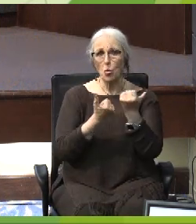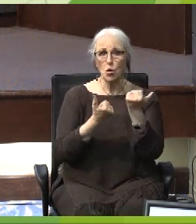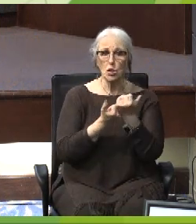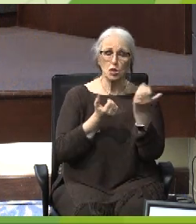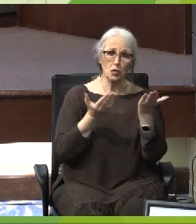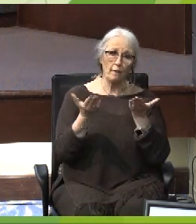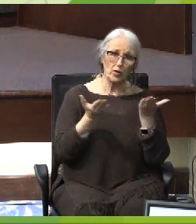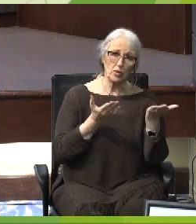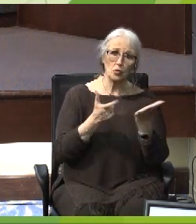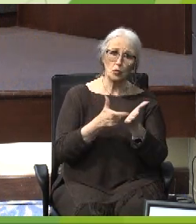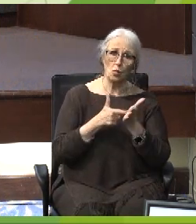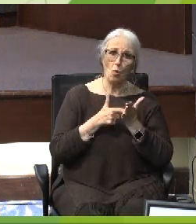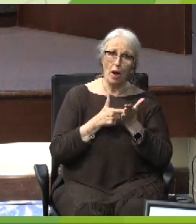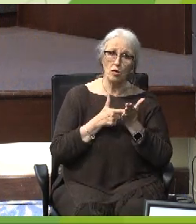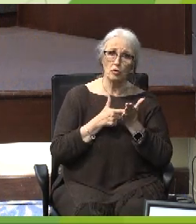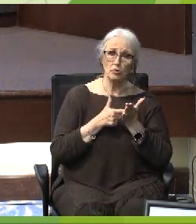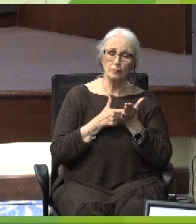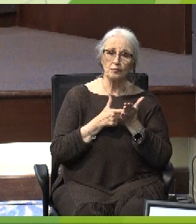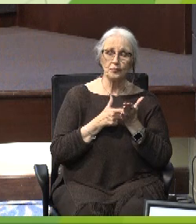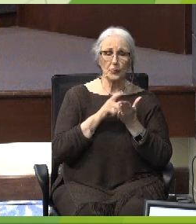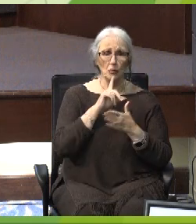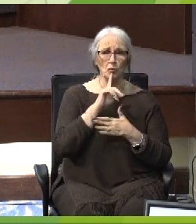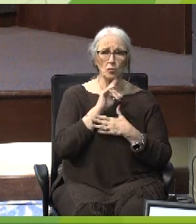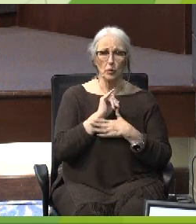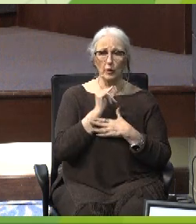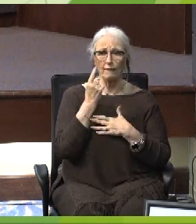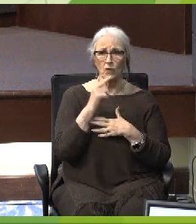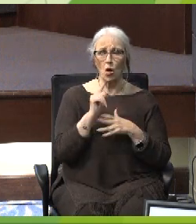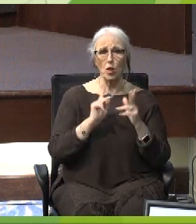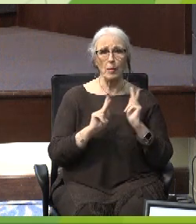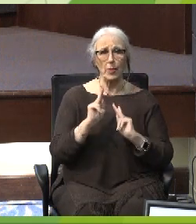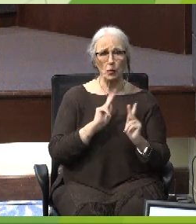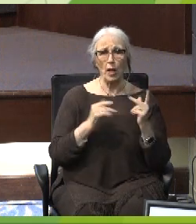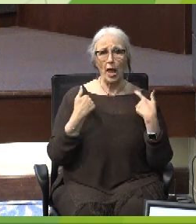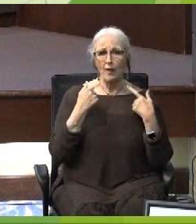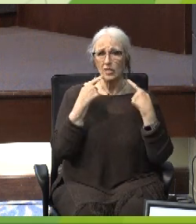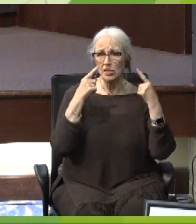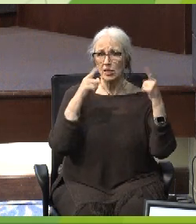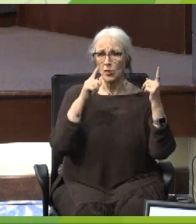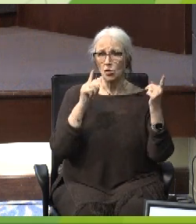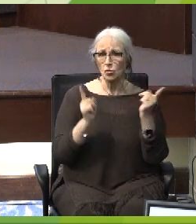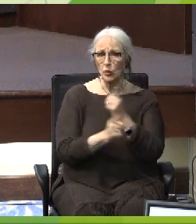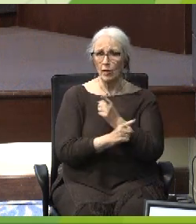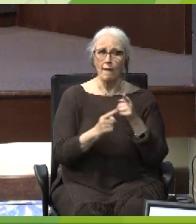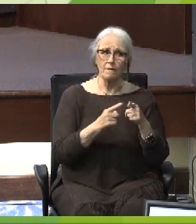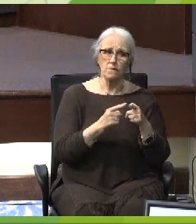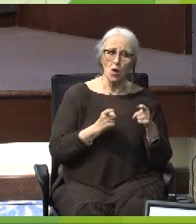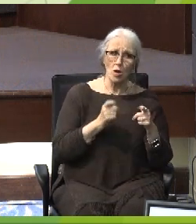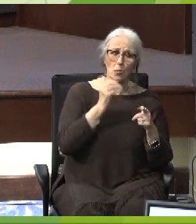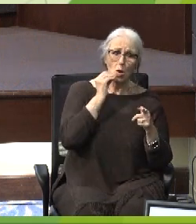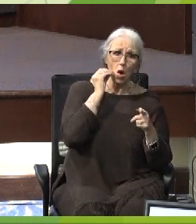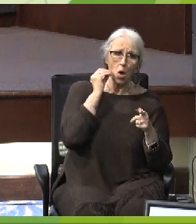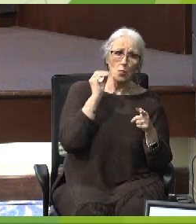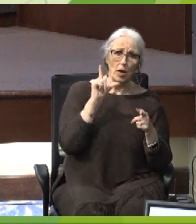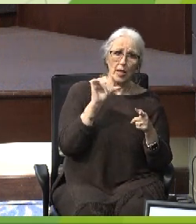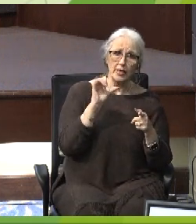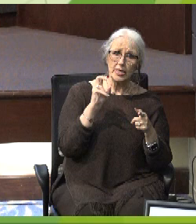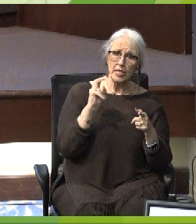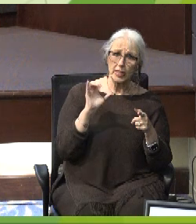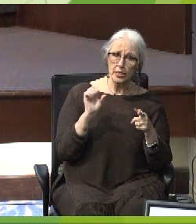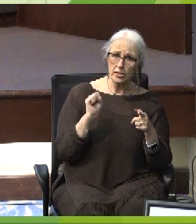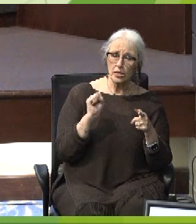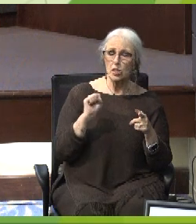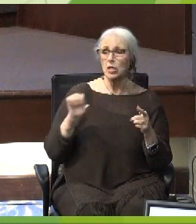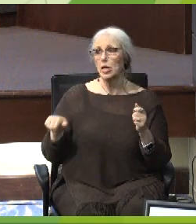services that are required and really needed for our individuals to be able to have a successful transition out of homelessness into permanent supported